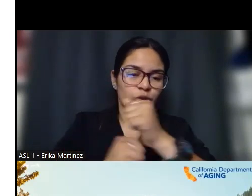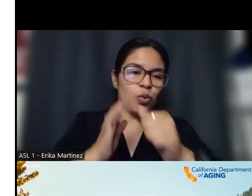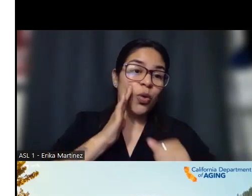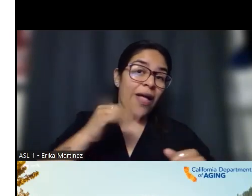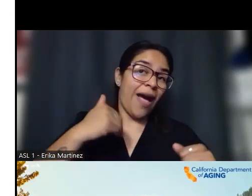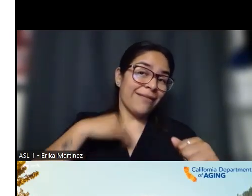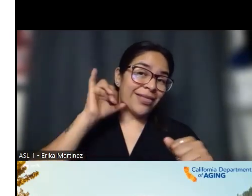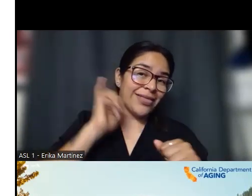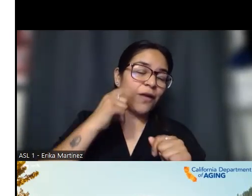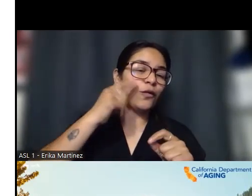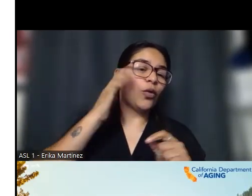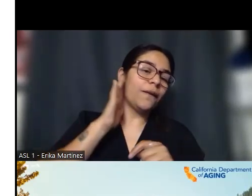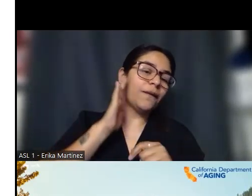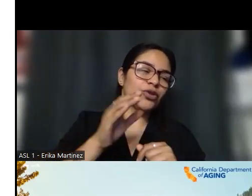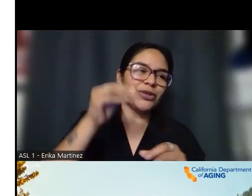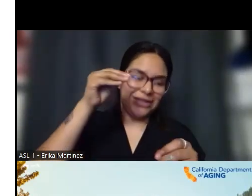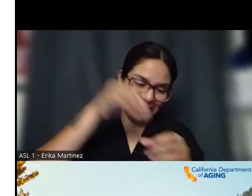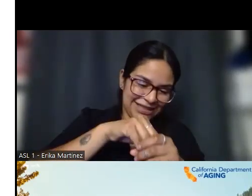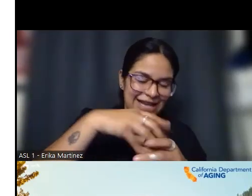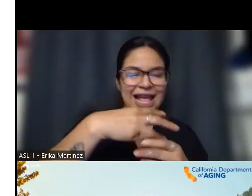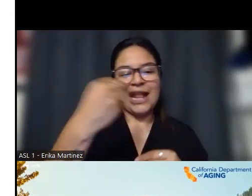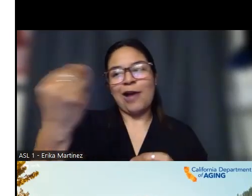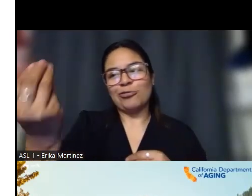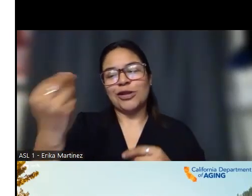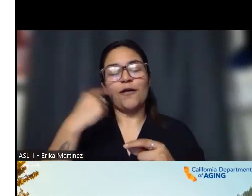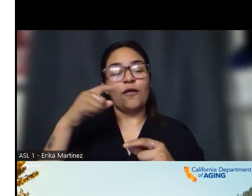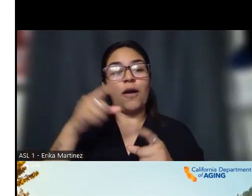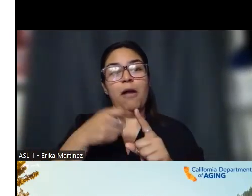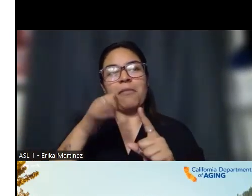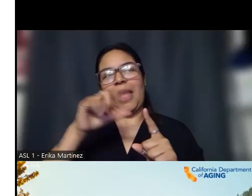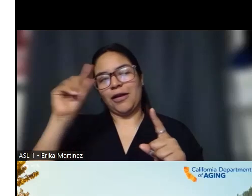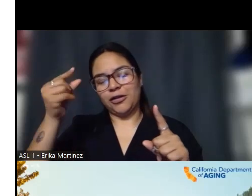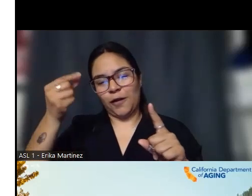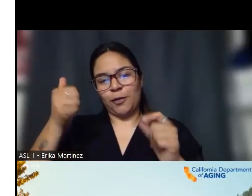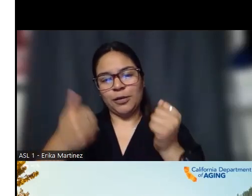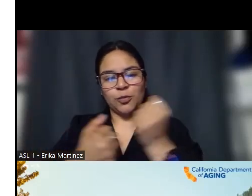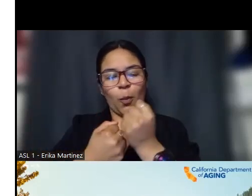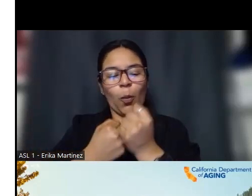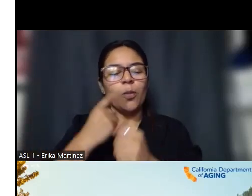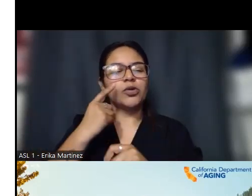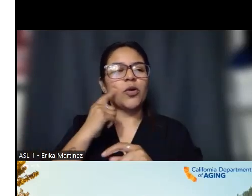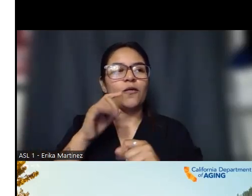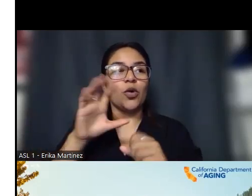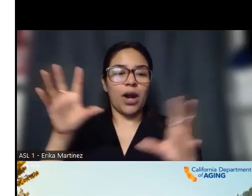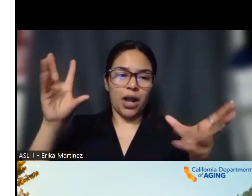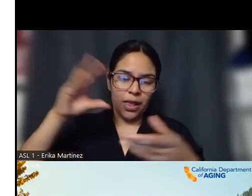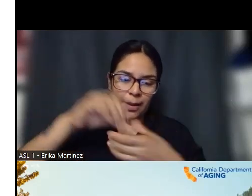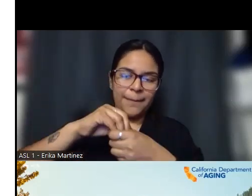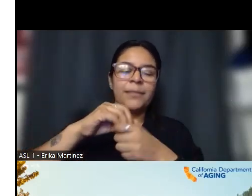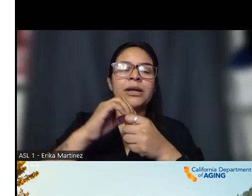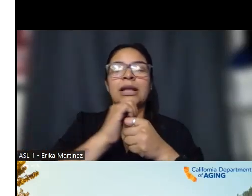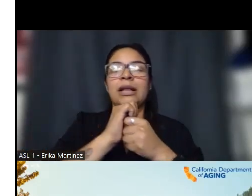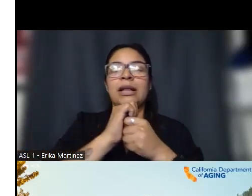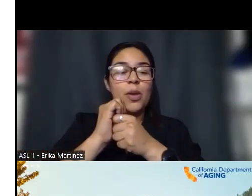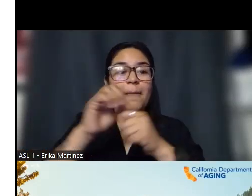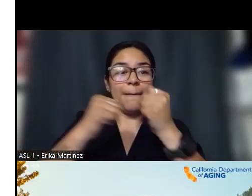work inside and outside of government and together in collaboration to really build a better system